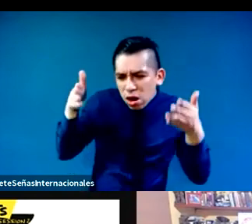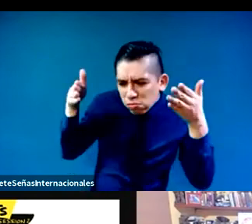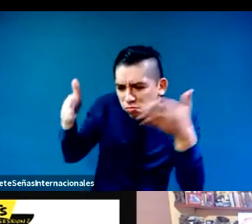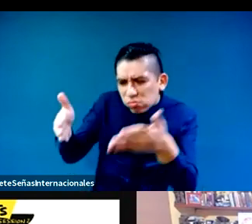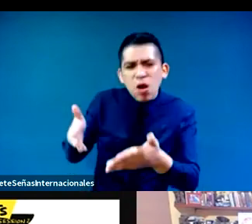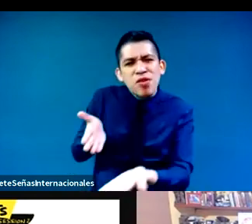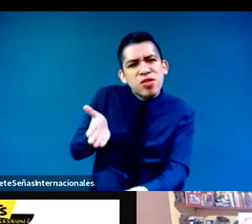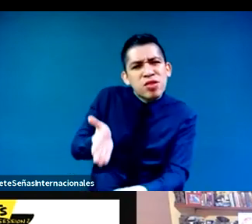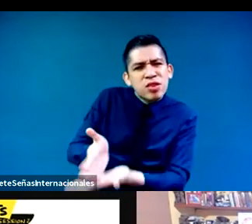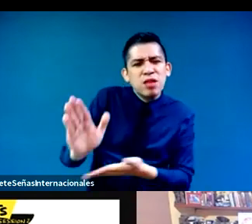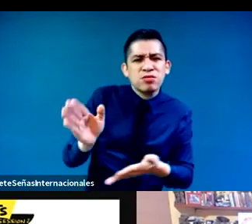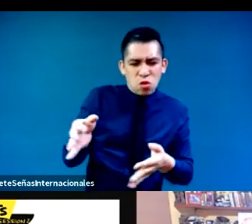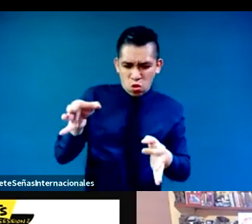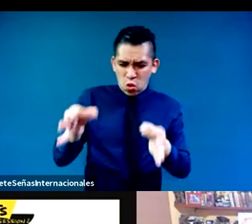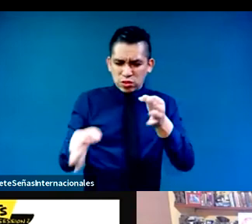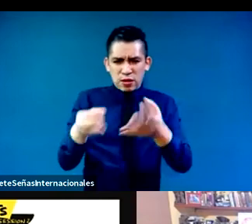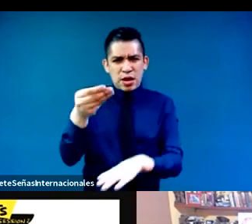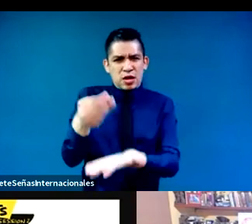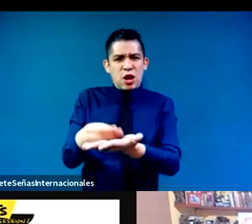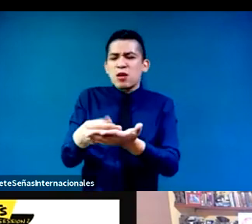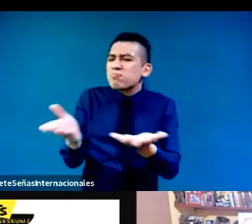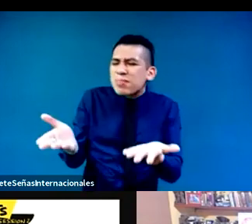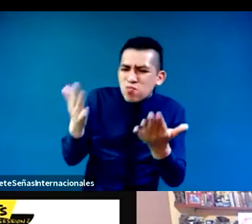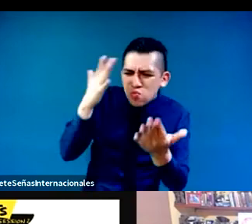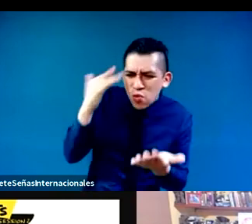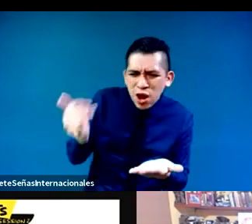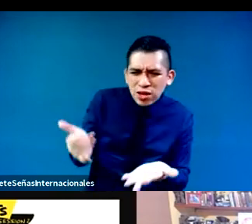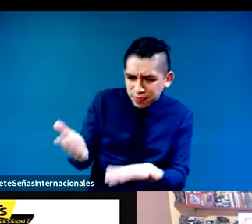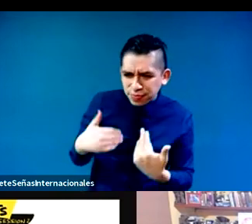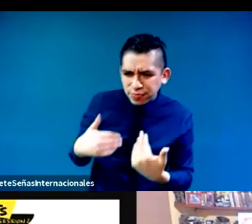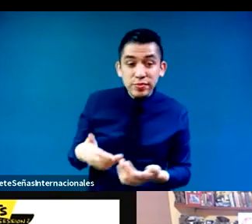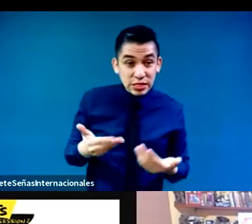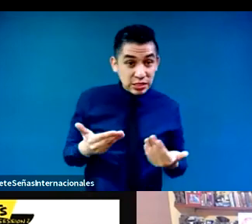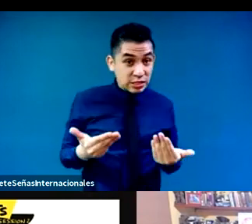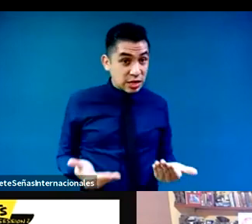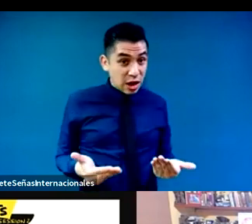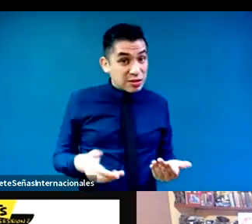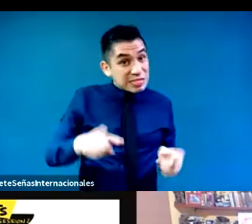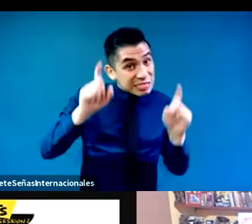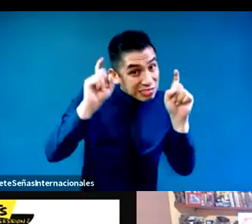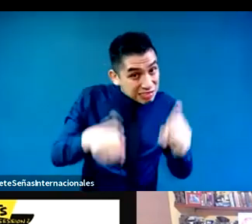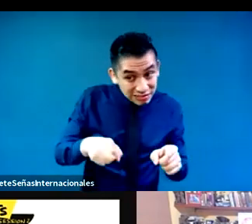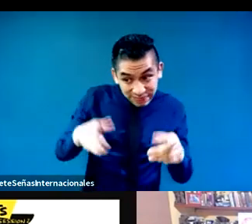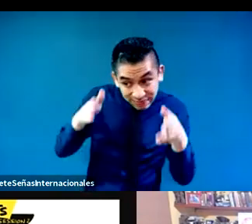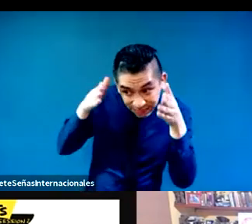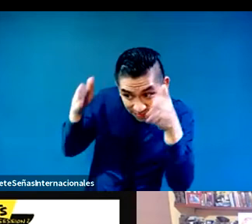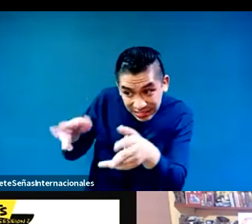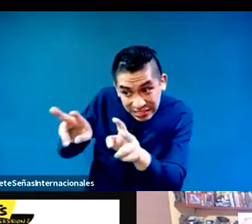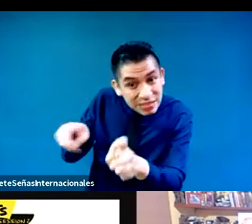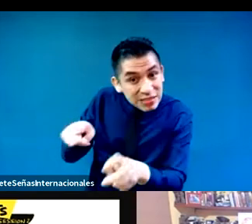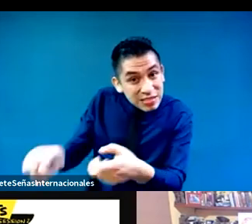on Economic Justice and Rights aspire to achieve in 5 years' time? Ms. Sprechmann, you have the